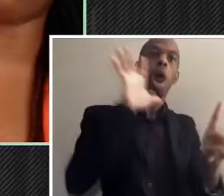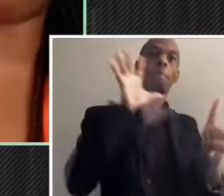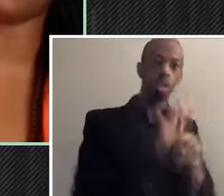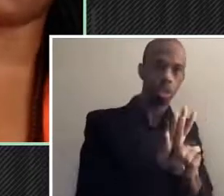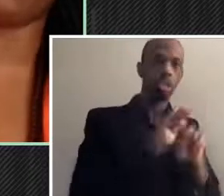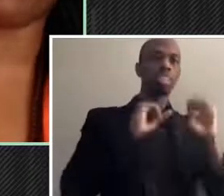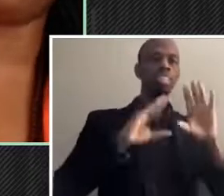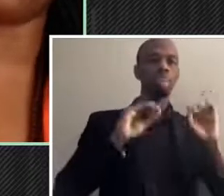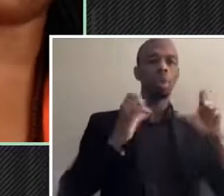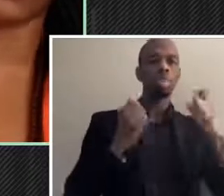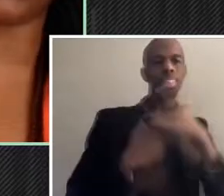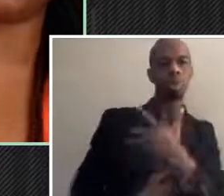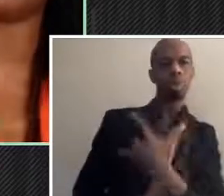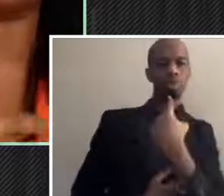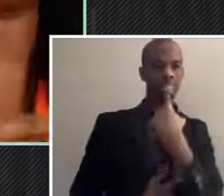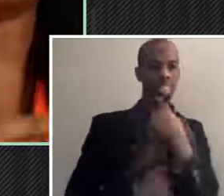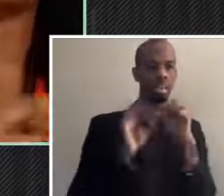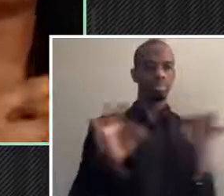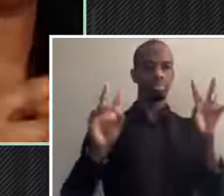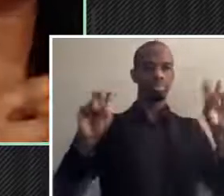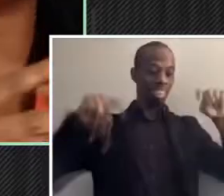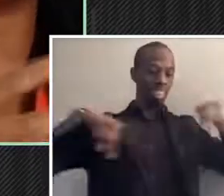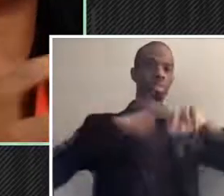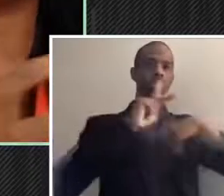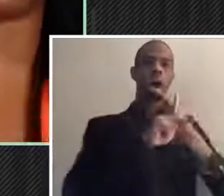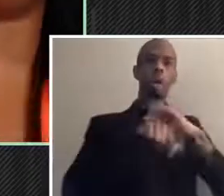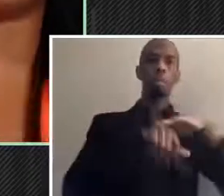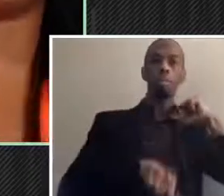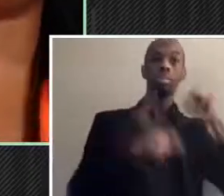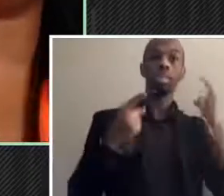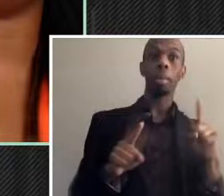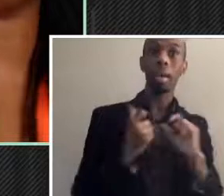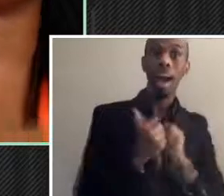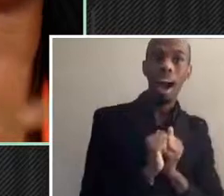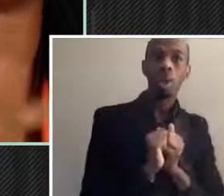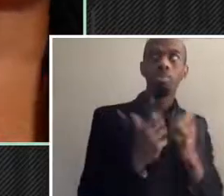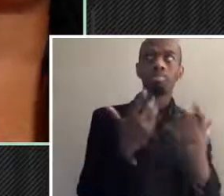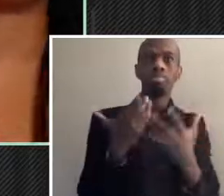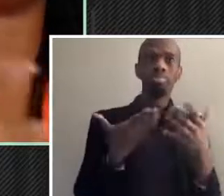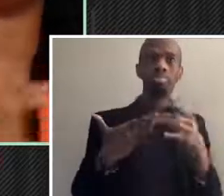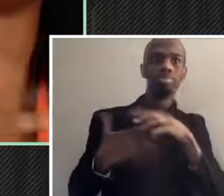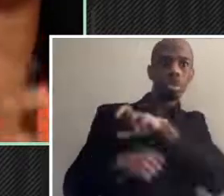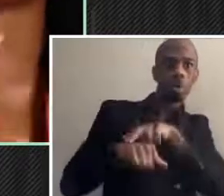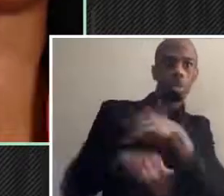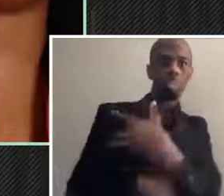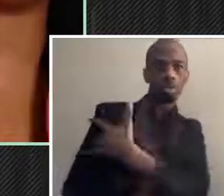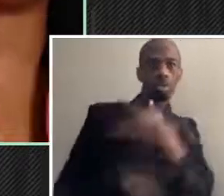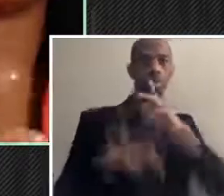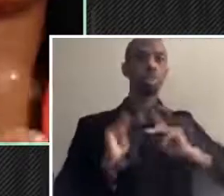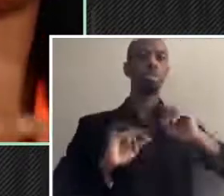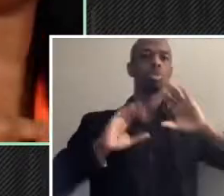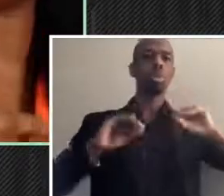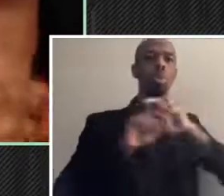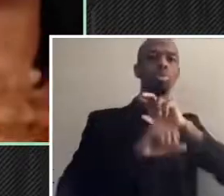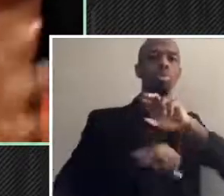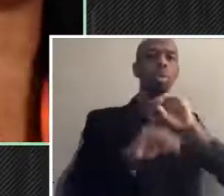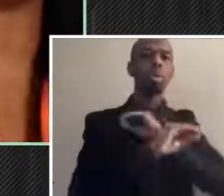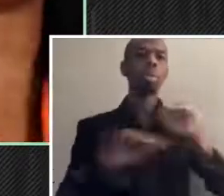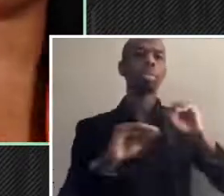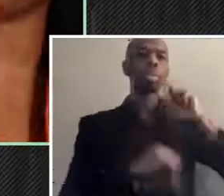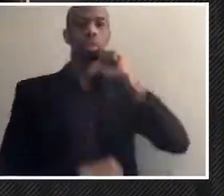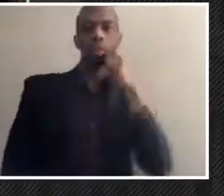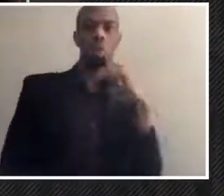led by everyday people. You know, nothing moves without Black people. Nothing is cool. Nothing is powerful. Nothing